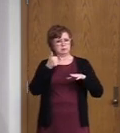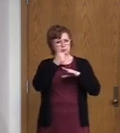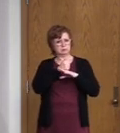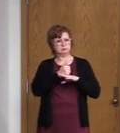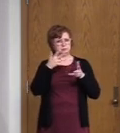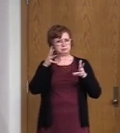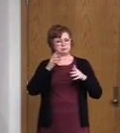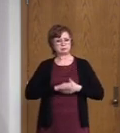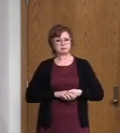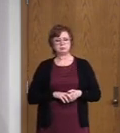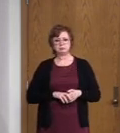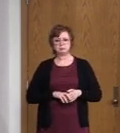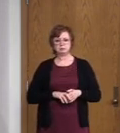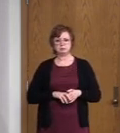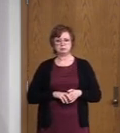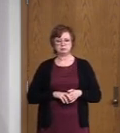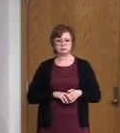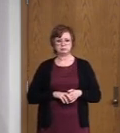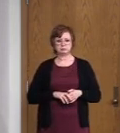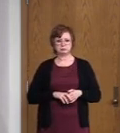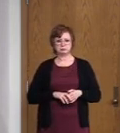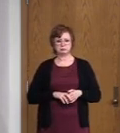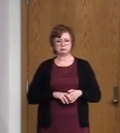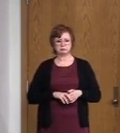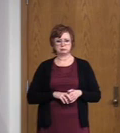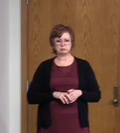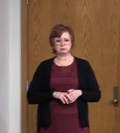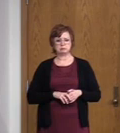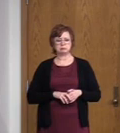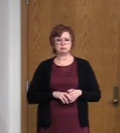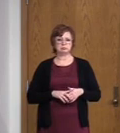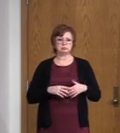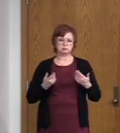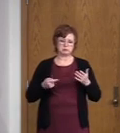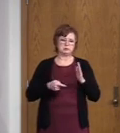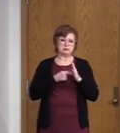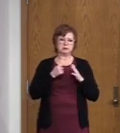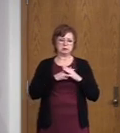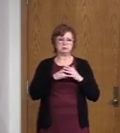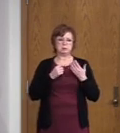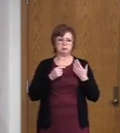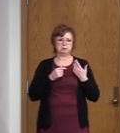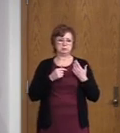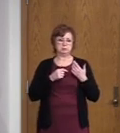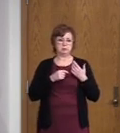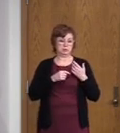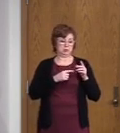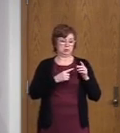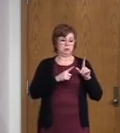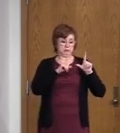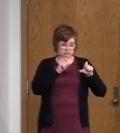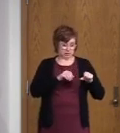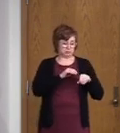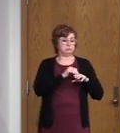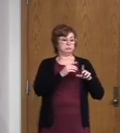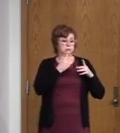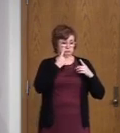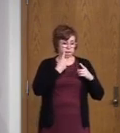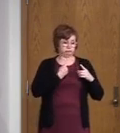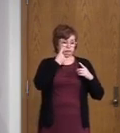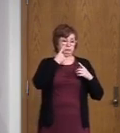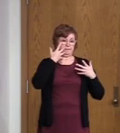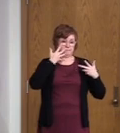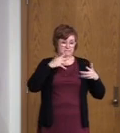that access for citizens. And sometimes there's a delay just based on transportation to get the results into the